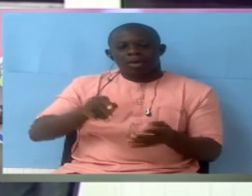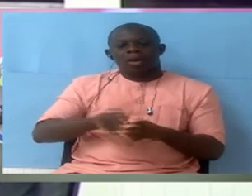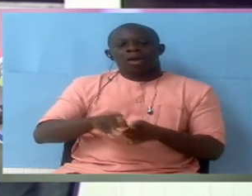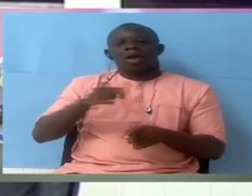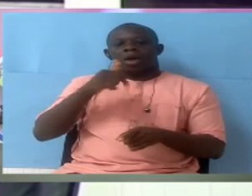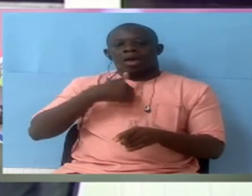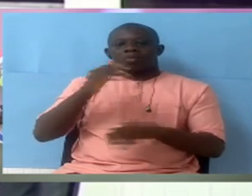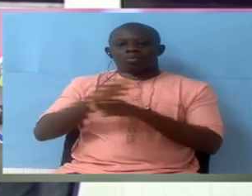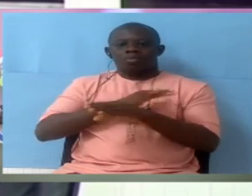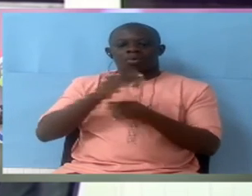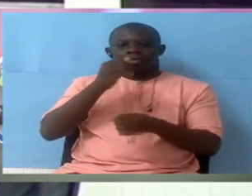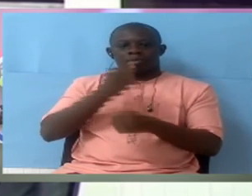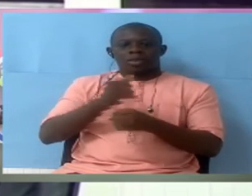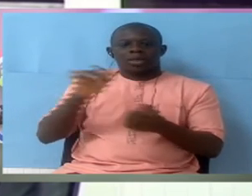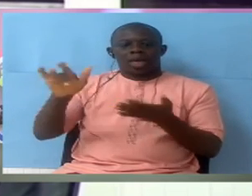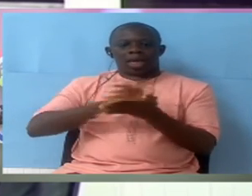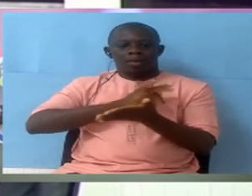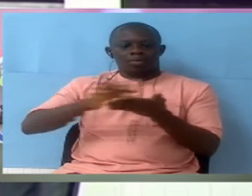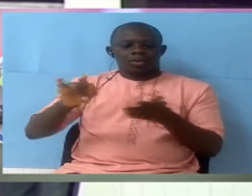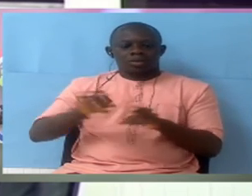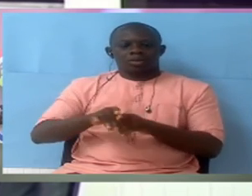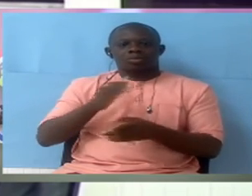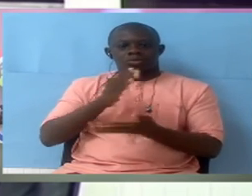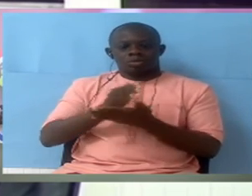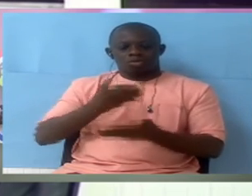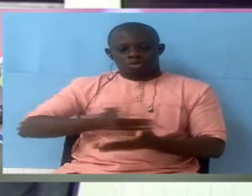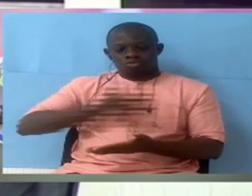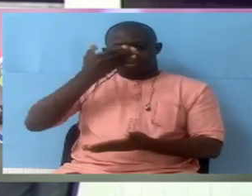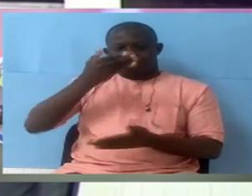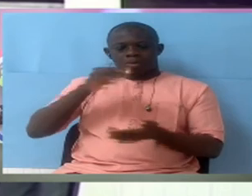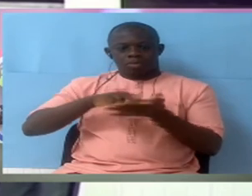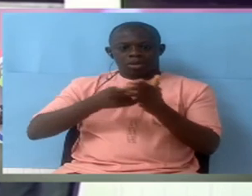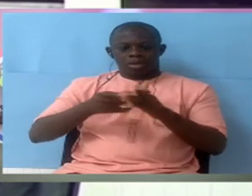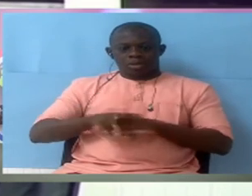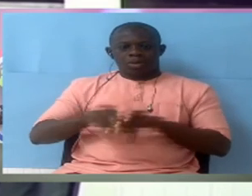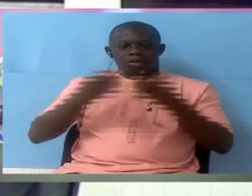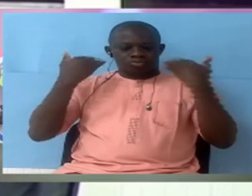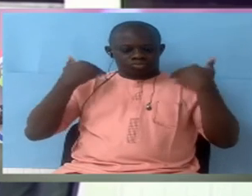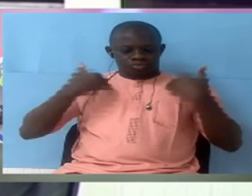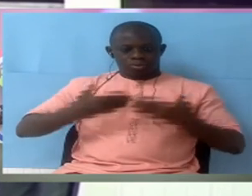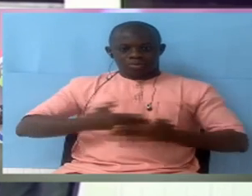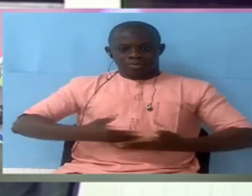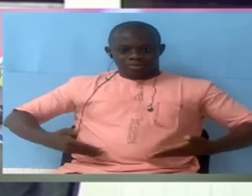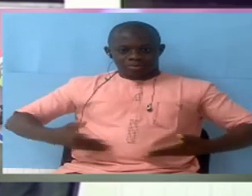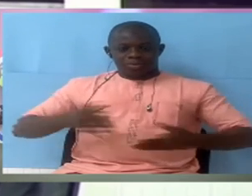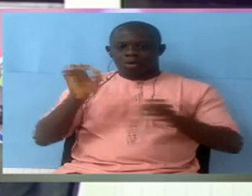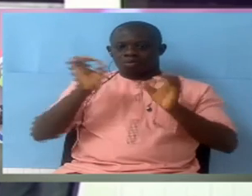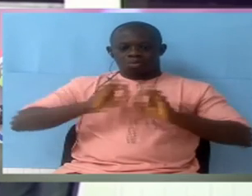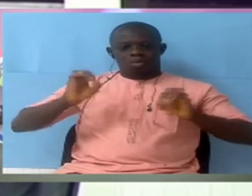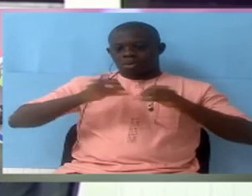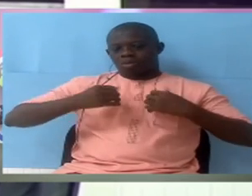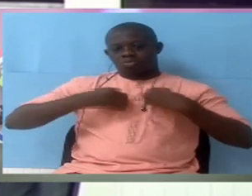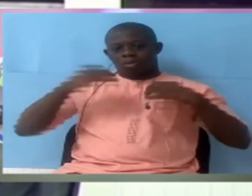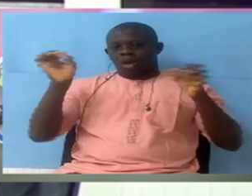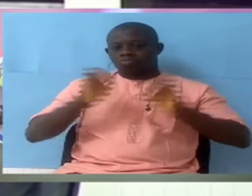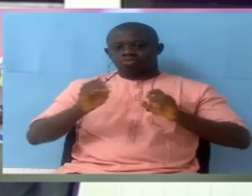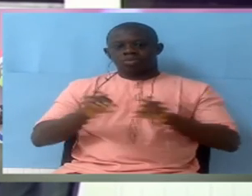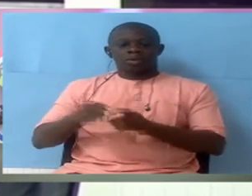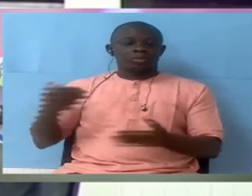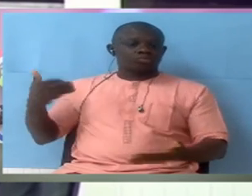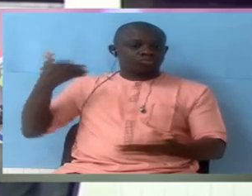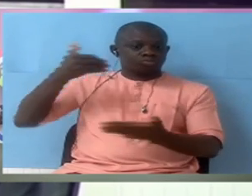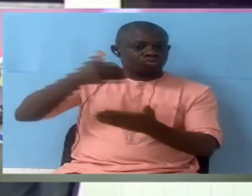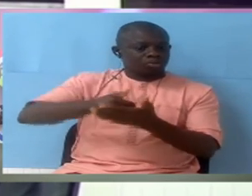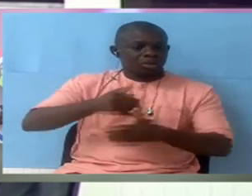I was naked the whole day. I was naked on top. Soluma won mbuba bes bi yeb. Till around 5. Be